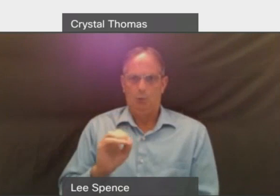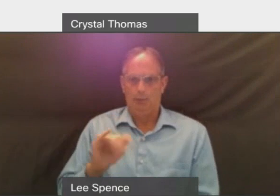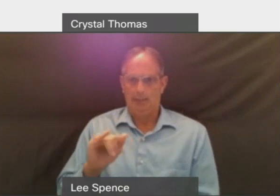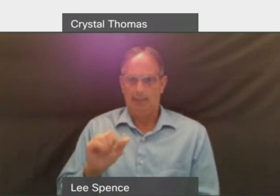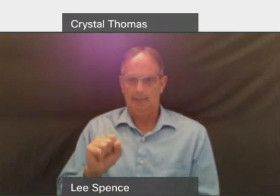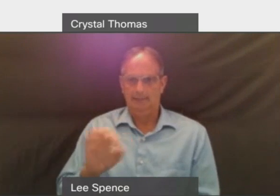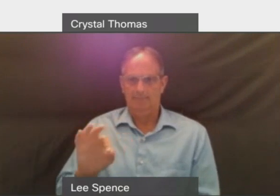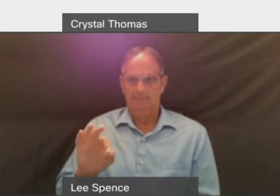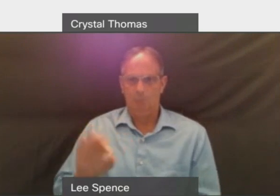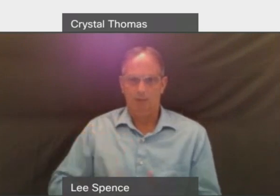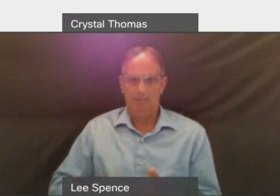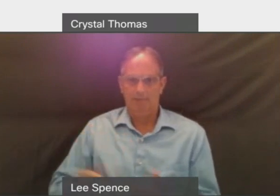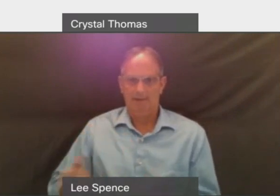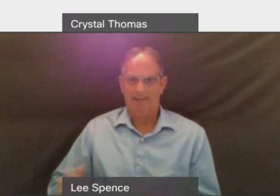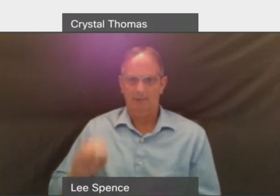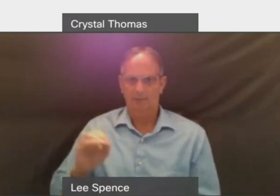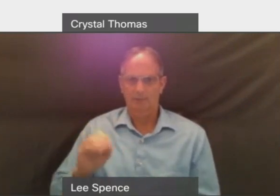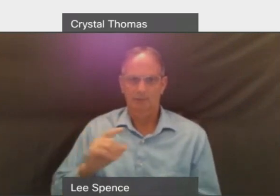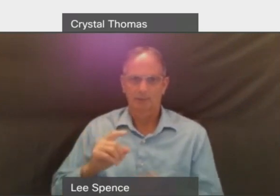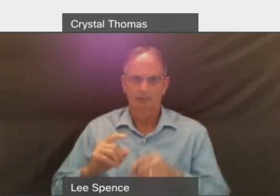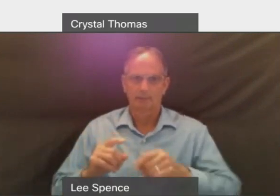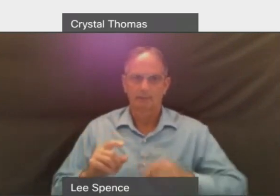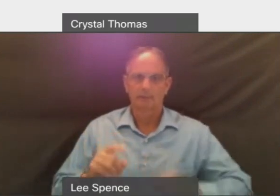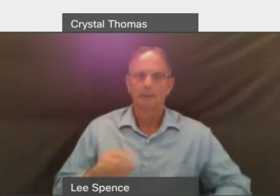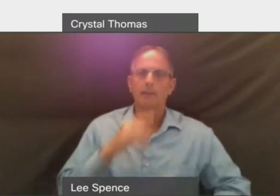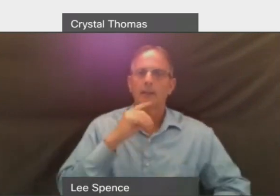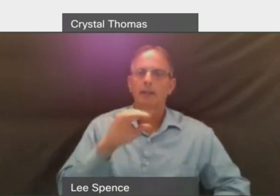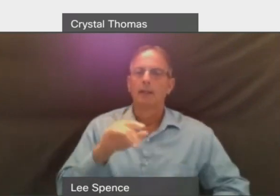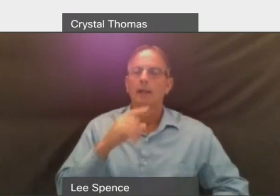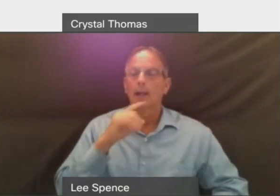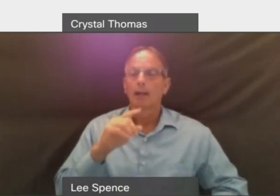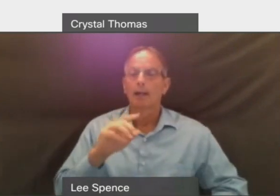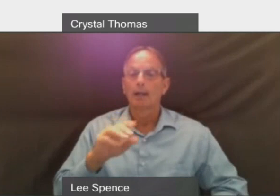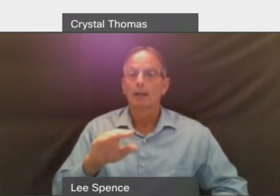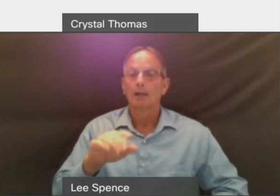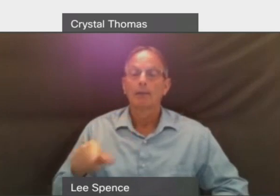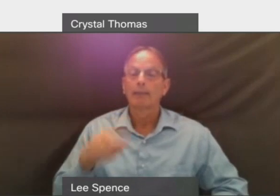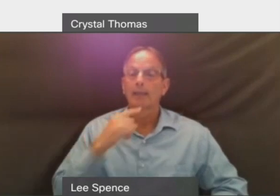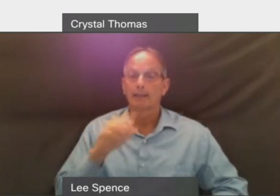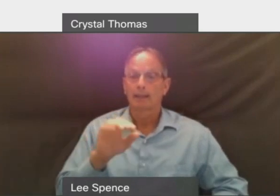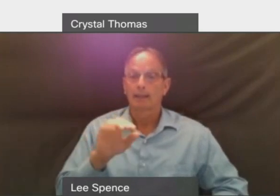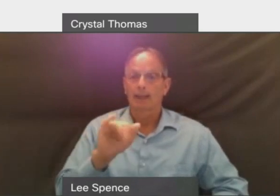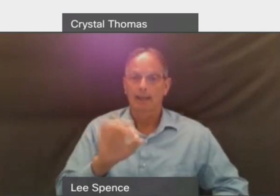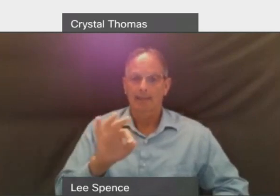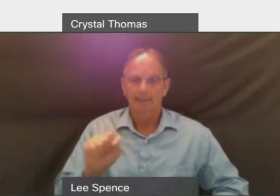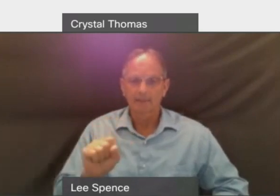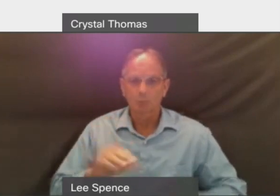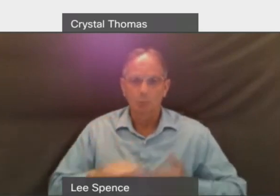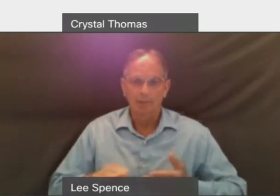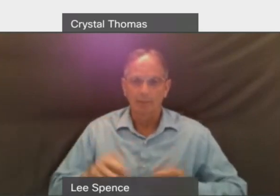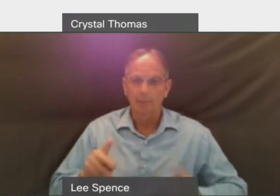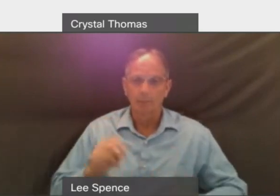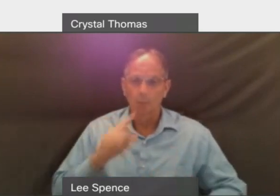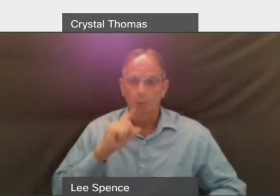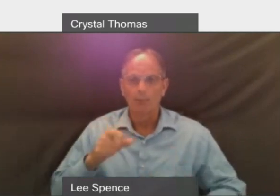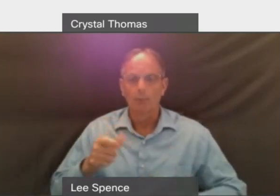Actually, so right now there's no one enrolled in the IFS waiver. It would seem difficult to pilot self-direction. This might encourage people,